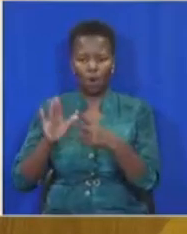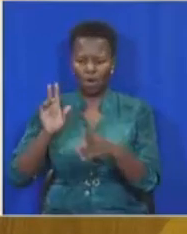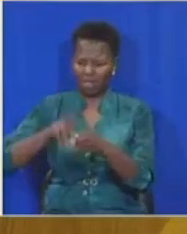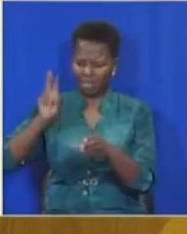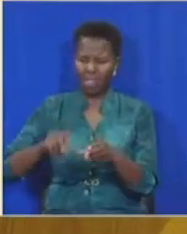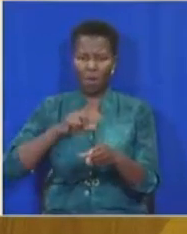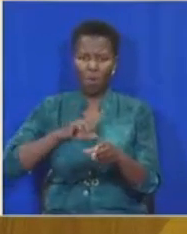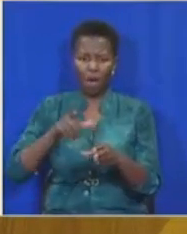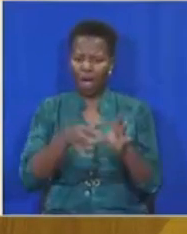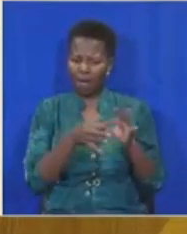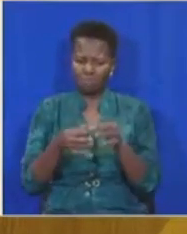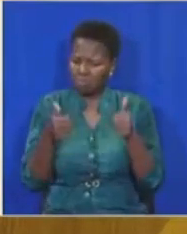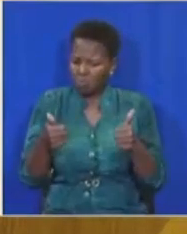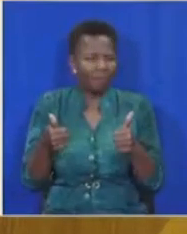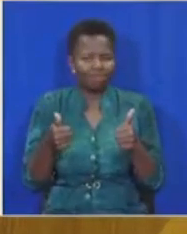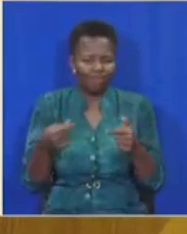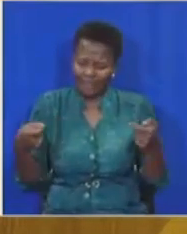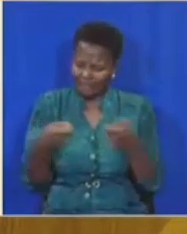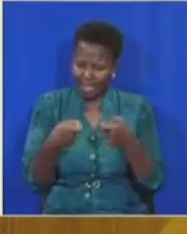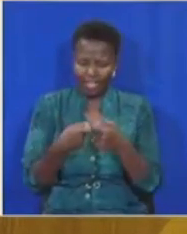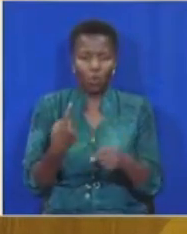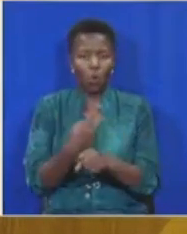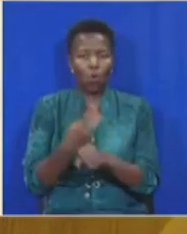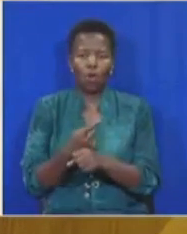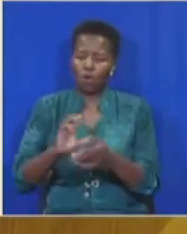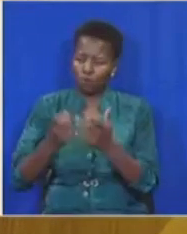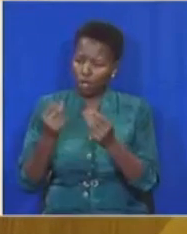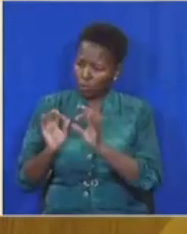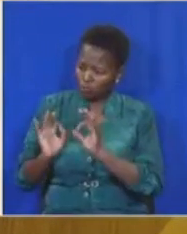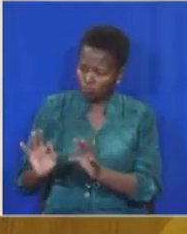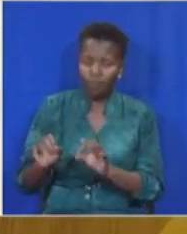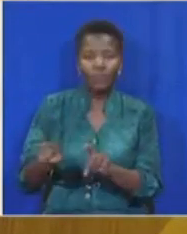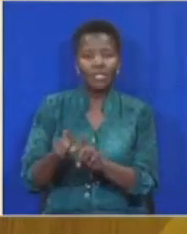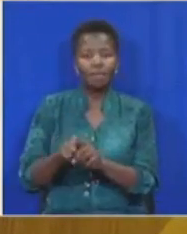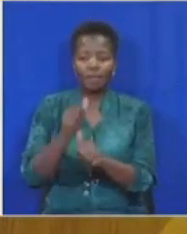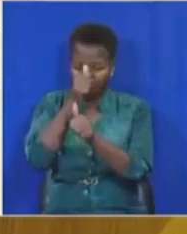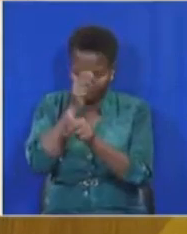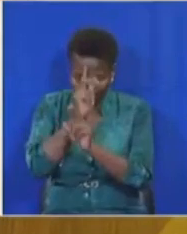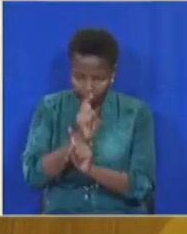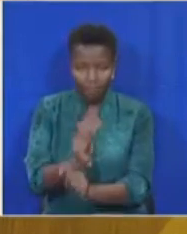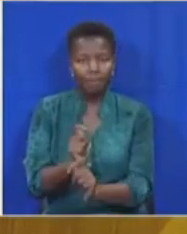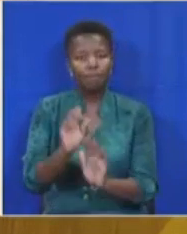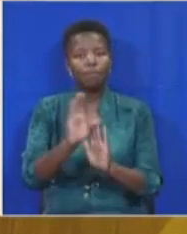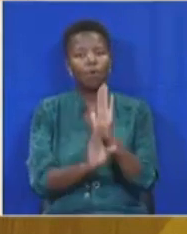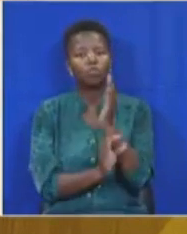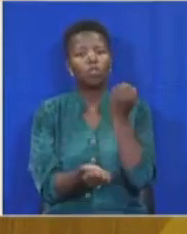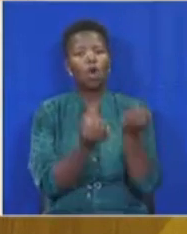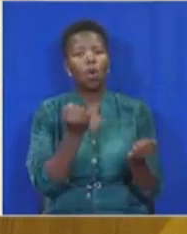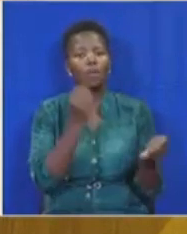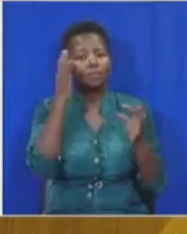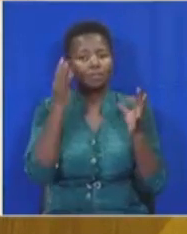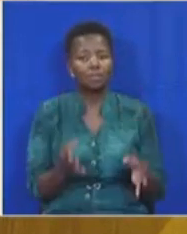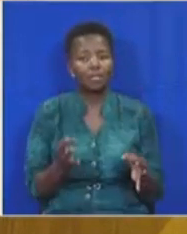working relationship with the minister to do the right thing and obey the constitutional court ruling. What is also